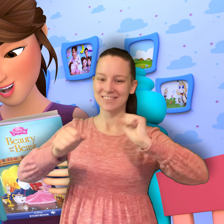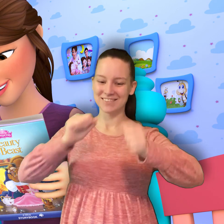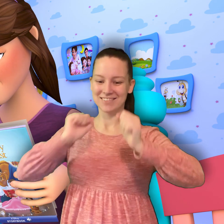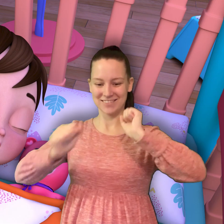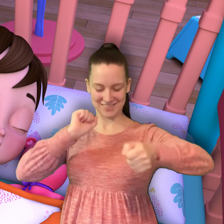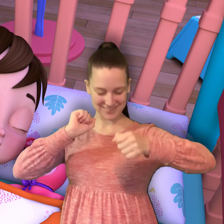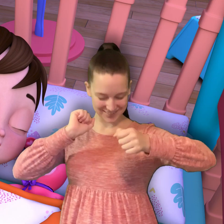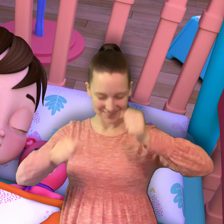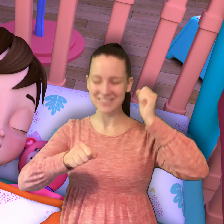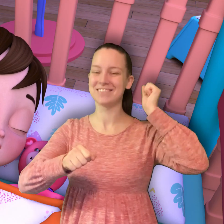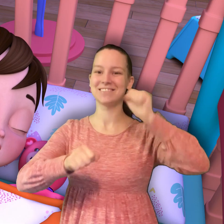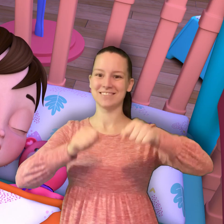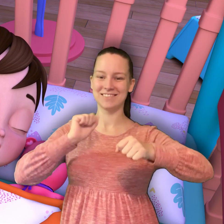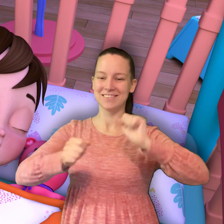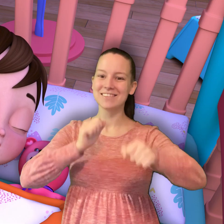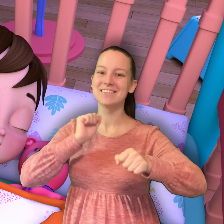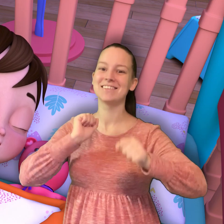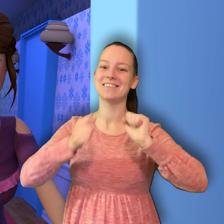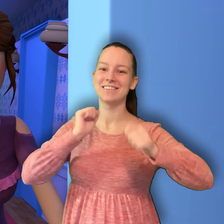thank you